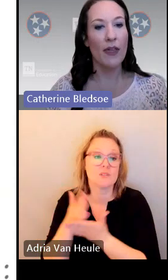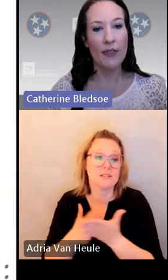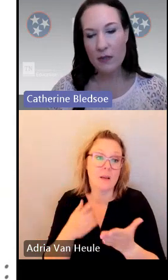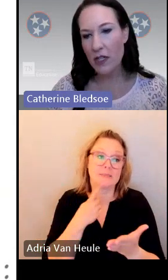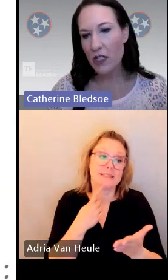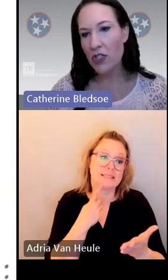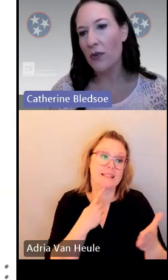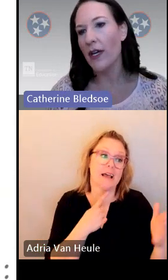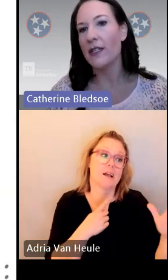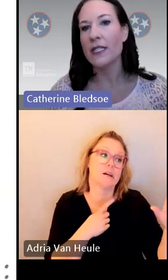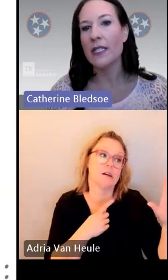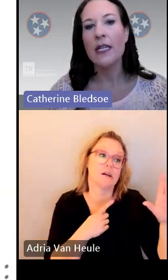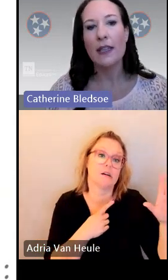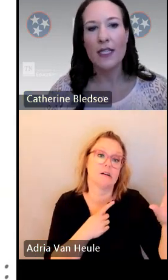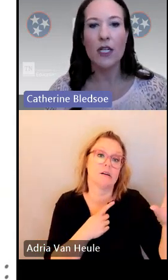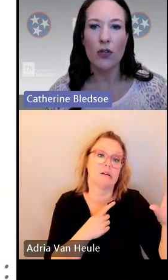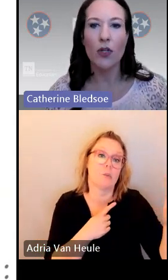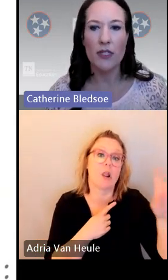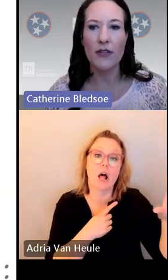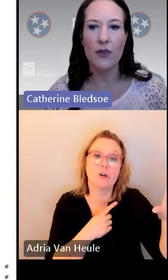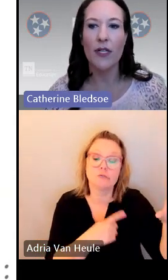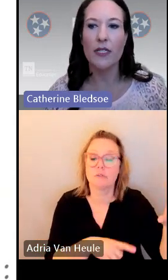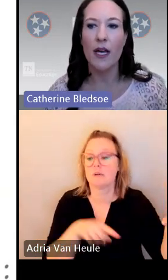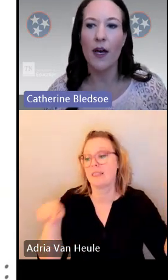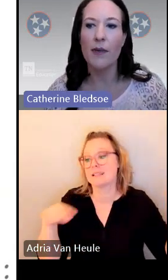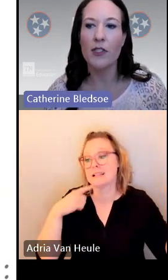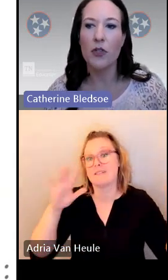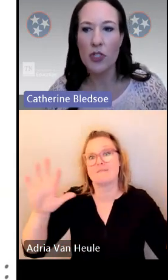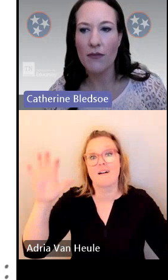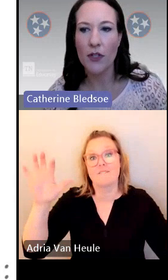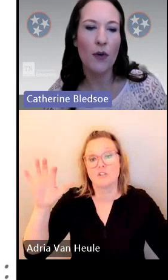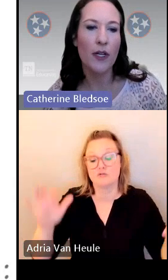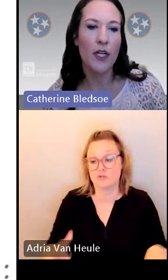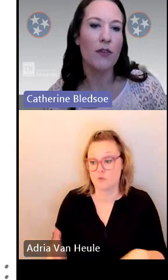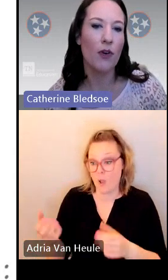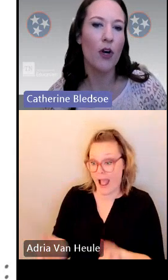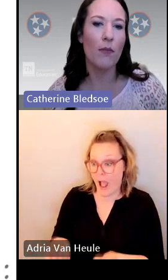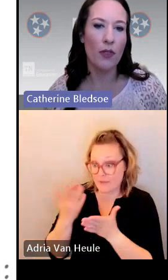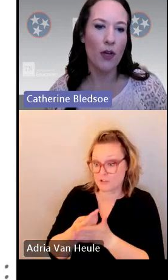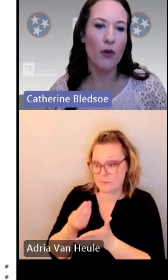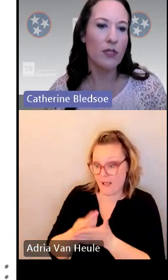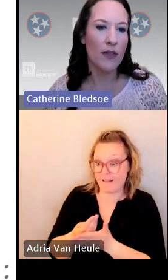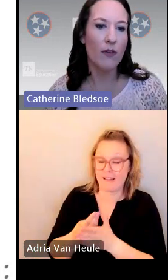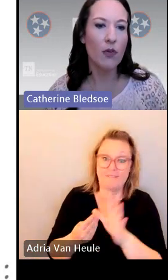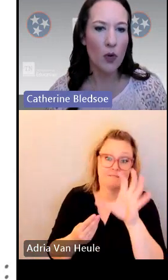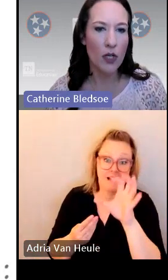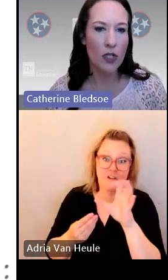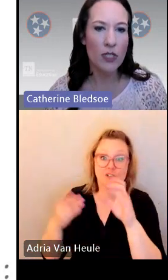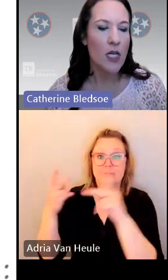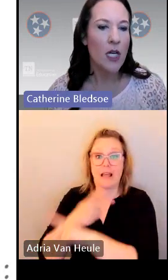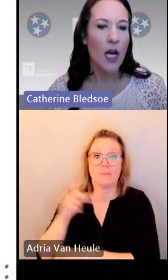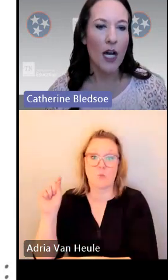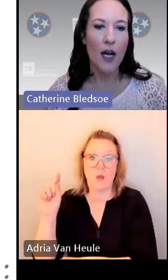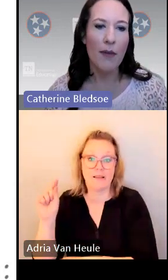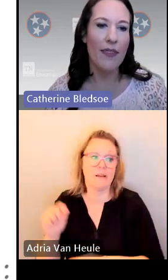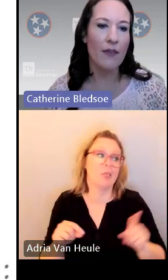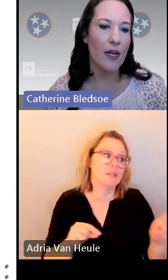available and this many students, that's going to look different. And so you'll just have to go in to confirm those. And then, of